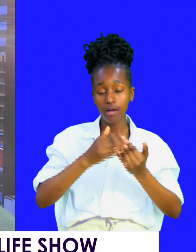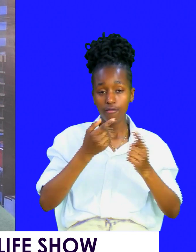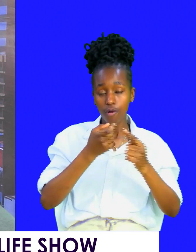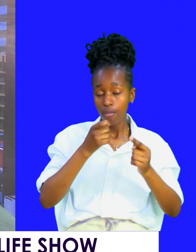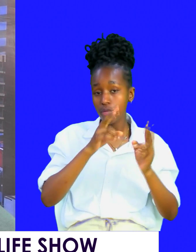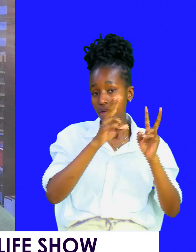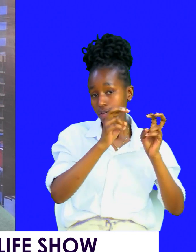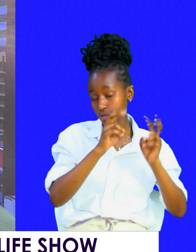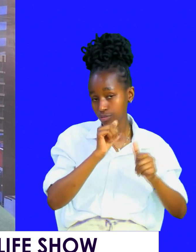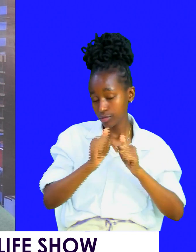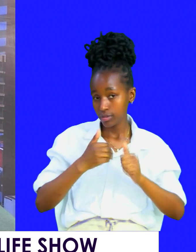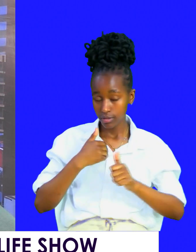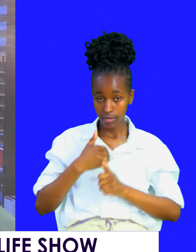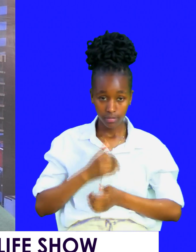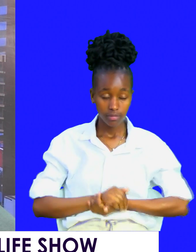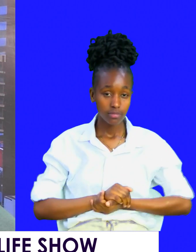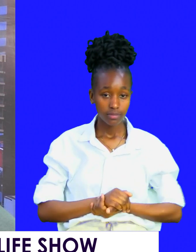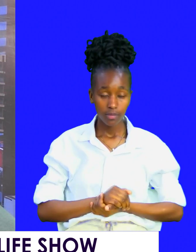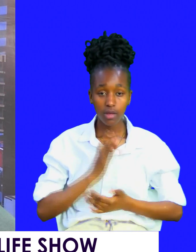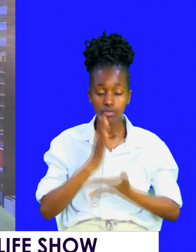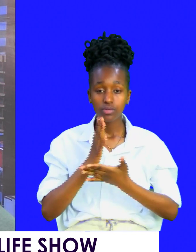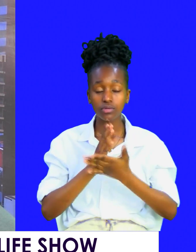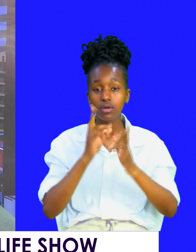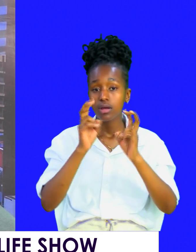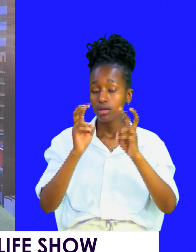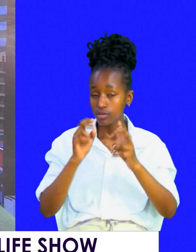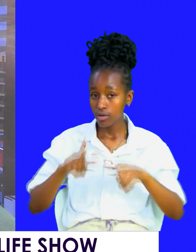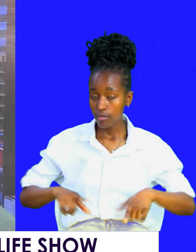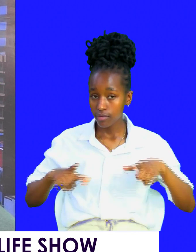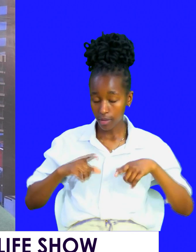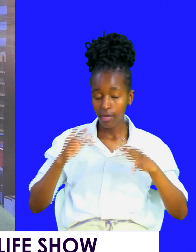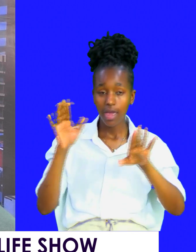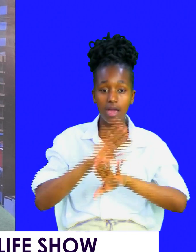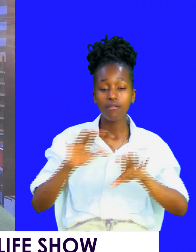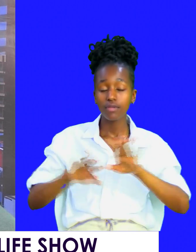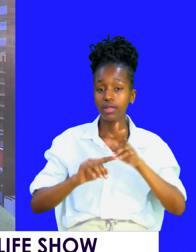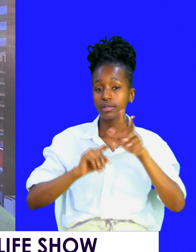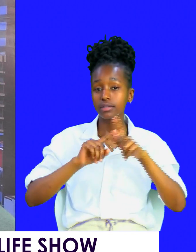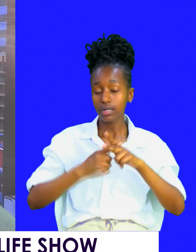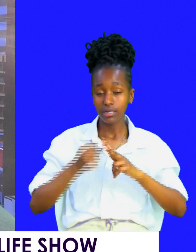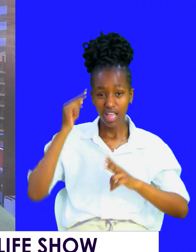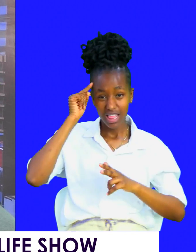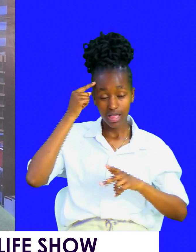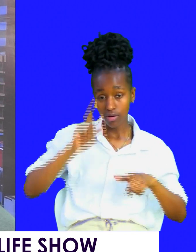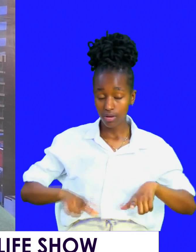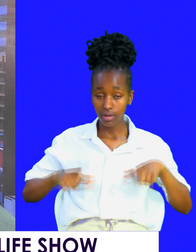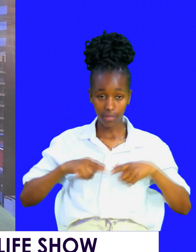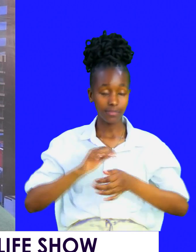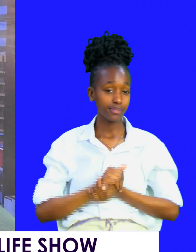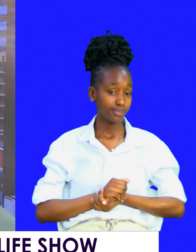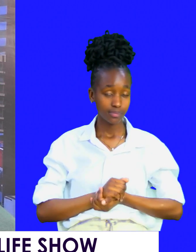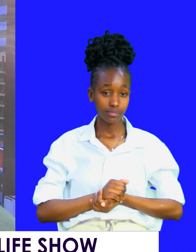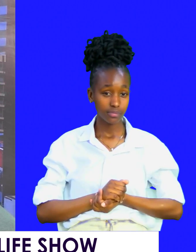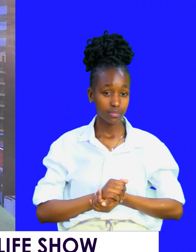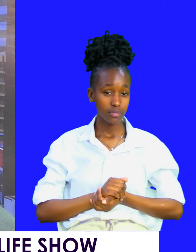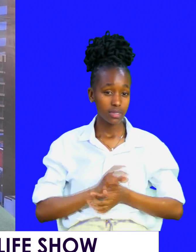issues. You know, real issues of life starts in the thought life. By the way, including